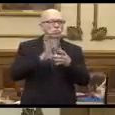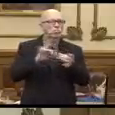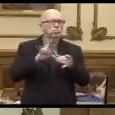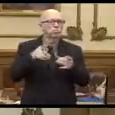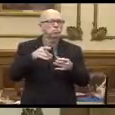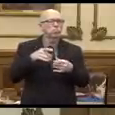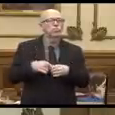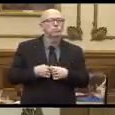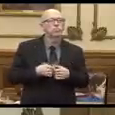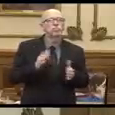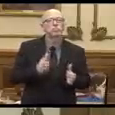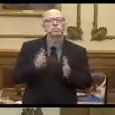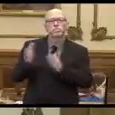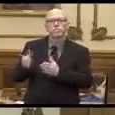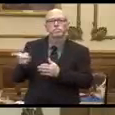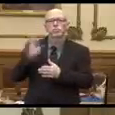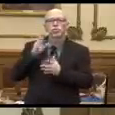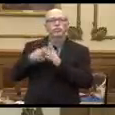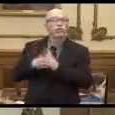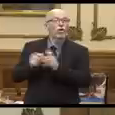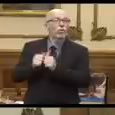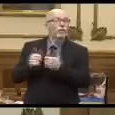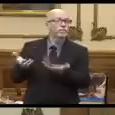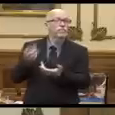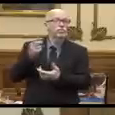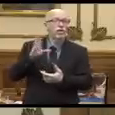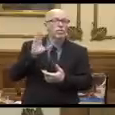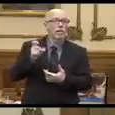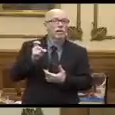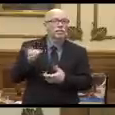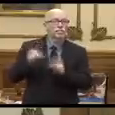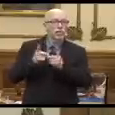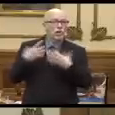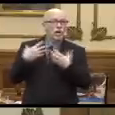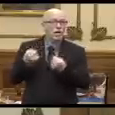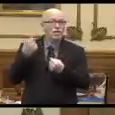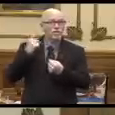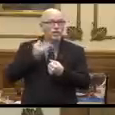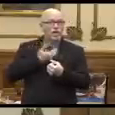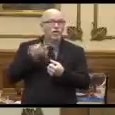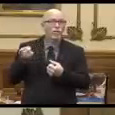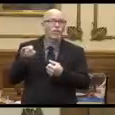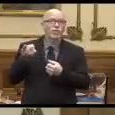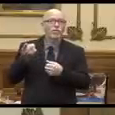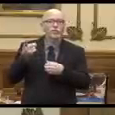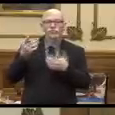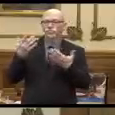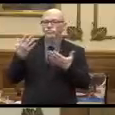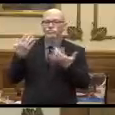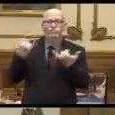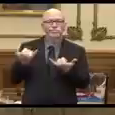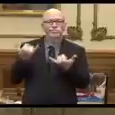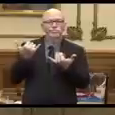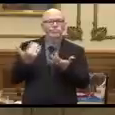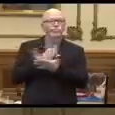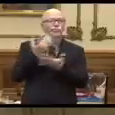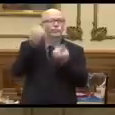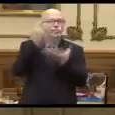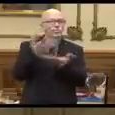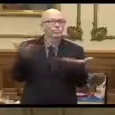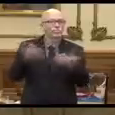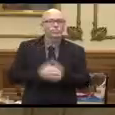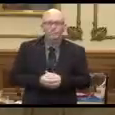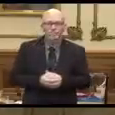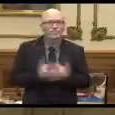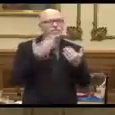meet the need. And then, of course, we'll start with Dr. Box at the Department of Health for our on-the-ground, up-to-date numbers. Thank you,